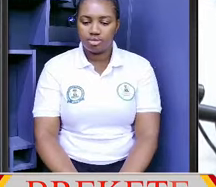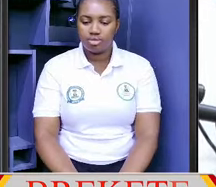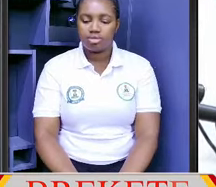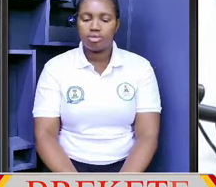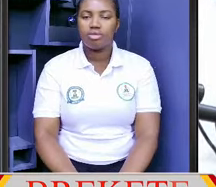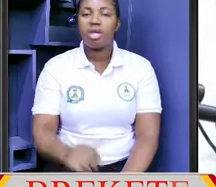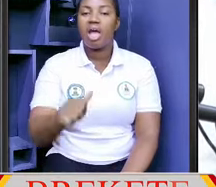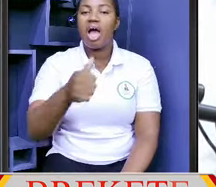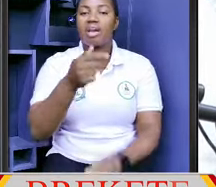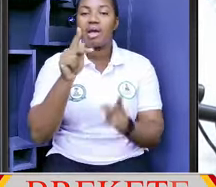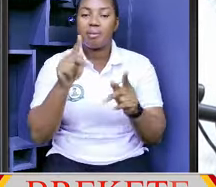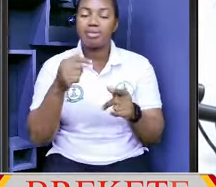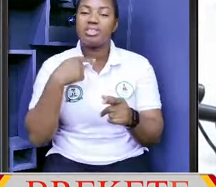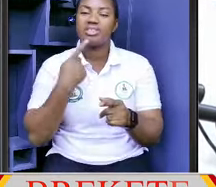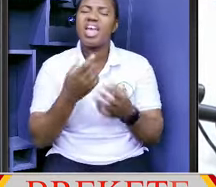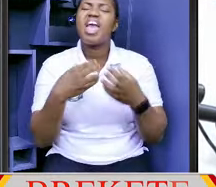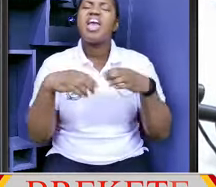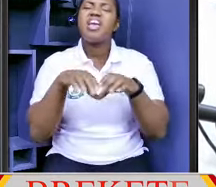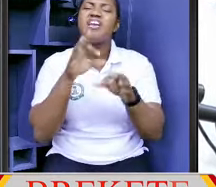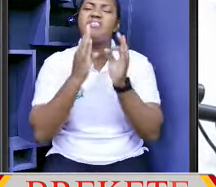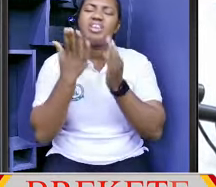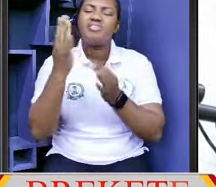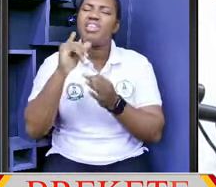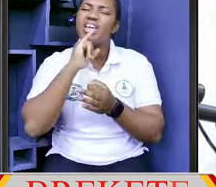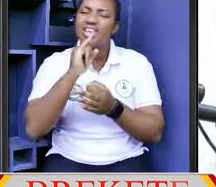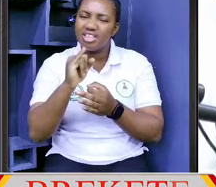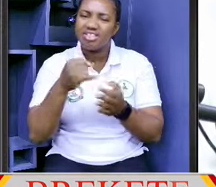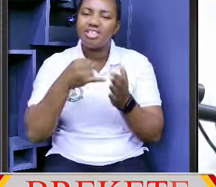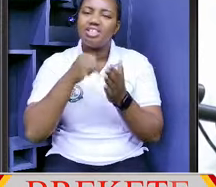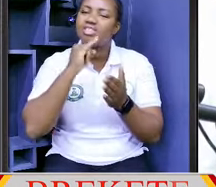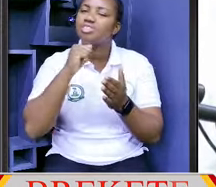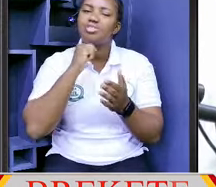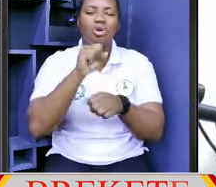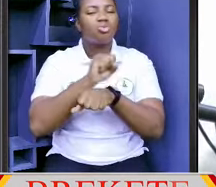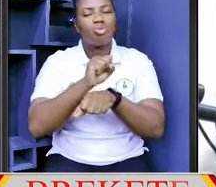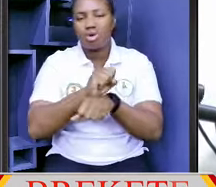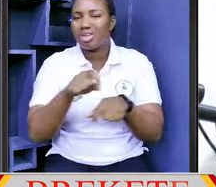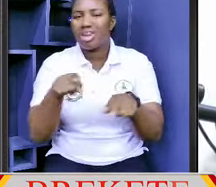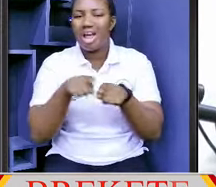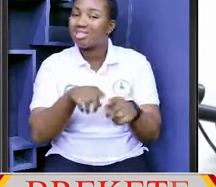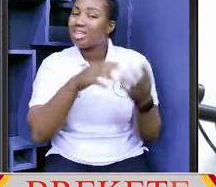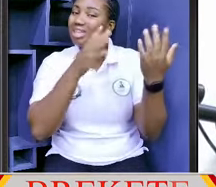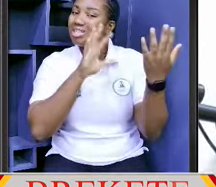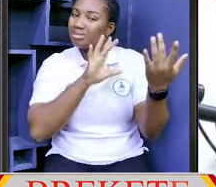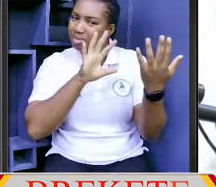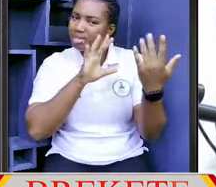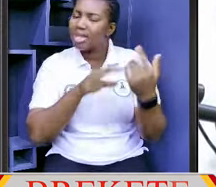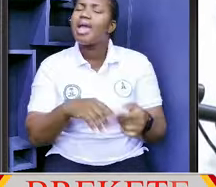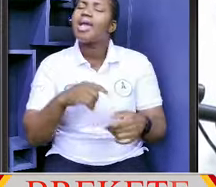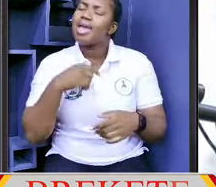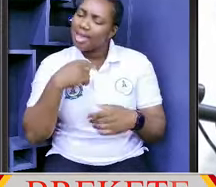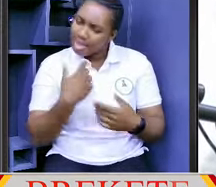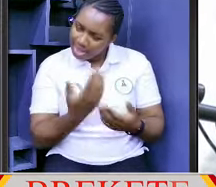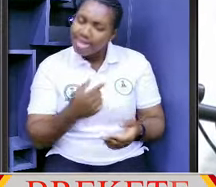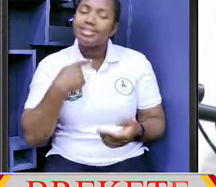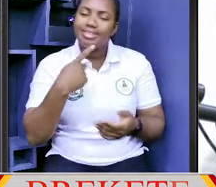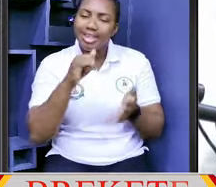Salele, he said, even if there is not working as expected. Mention that thing